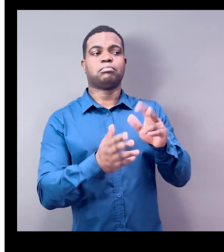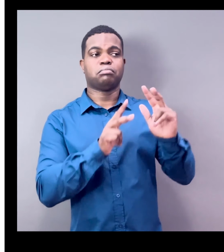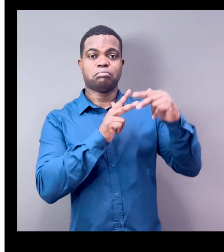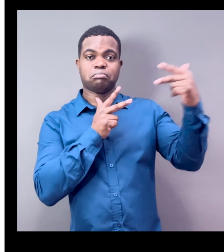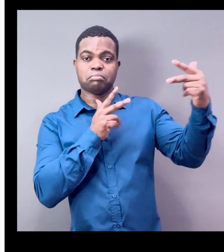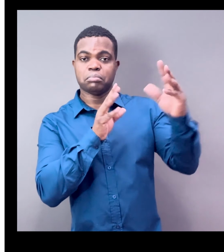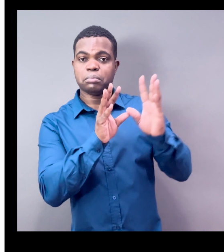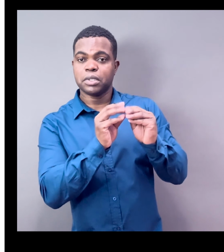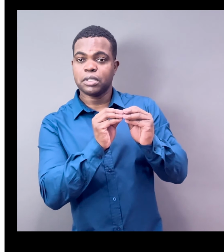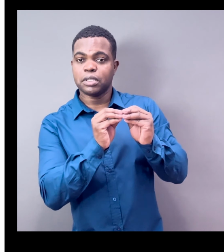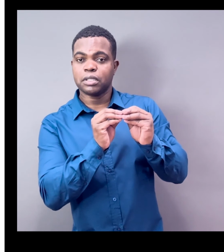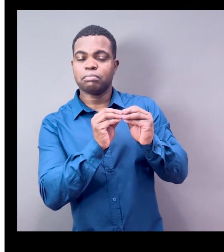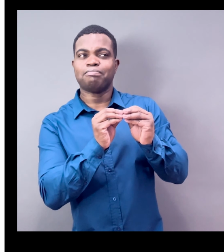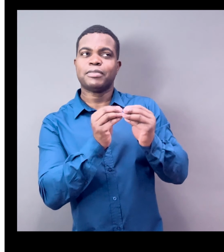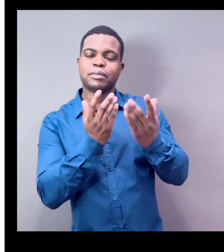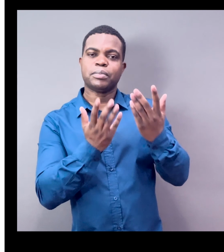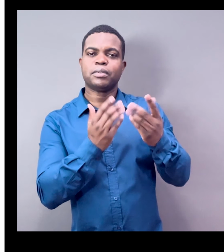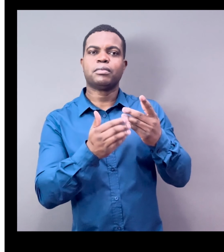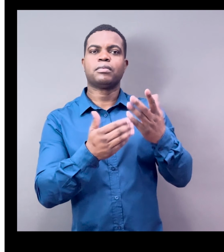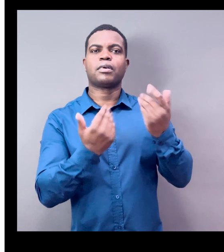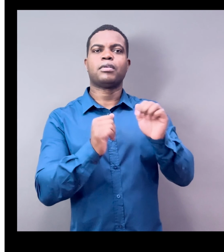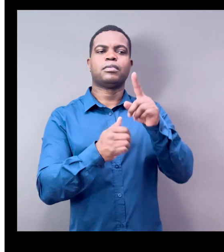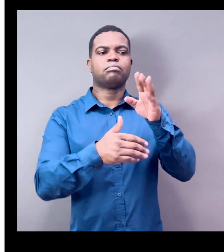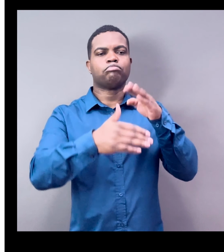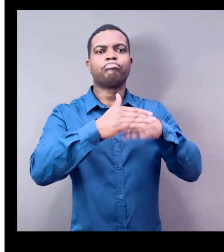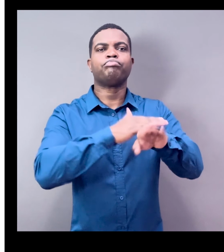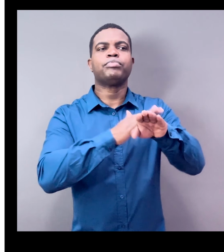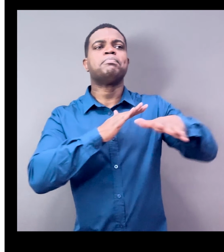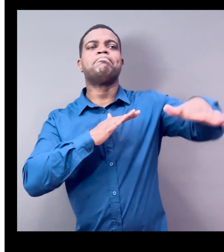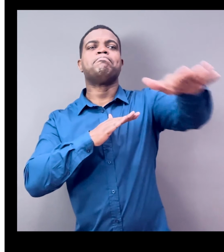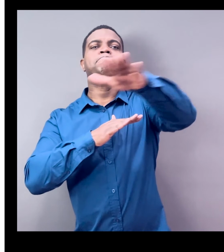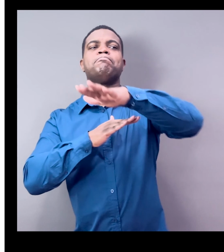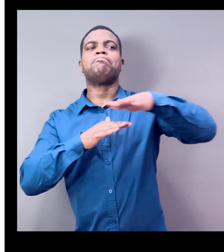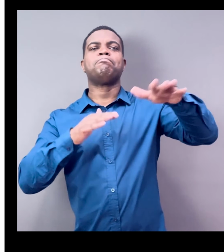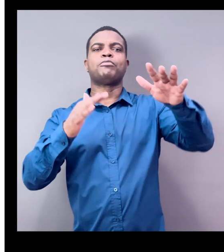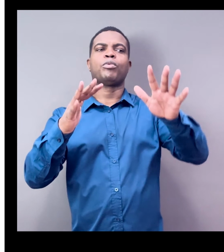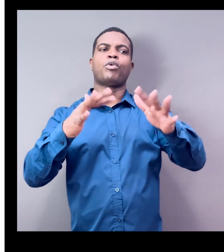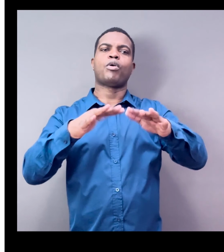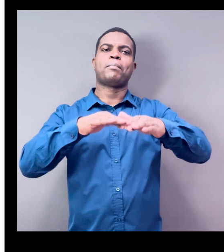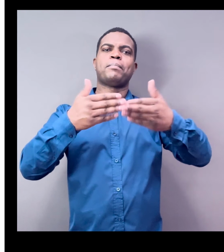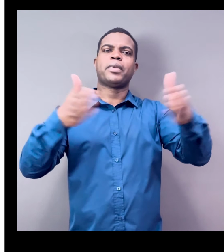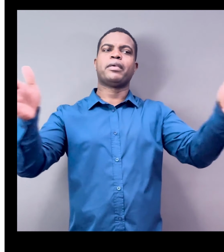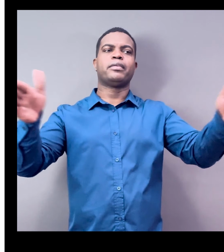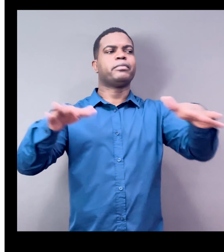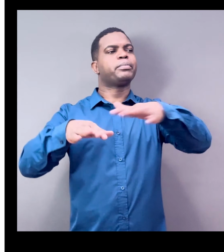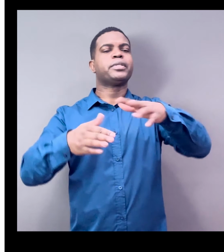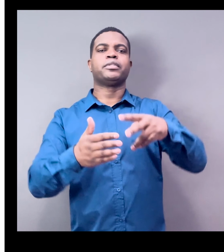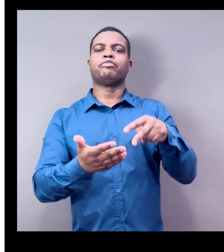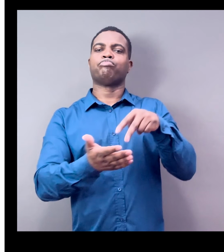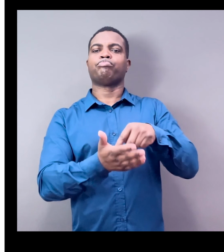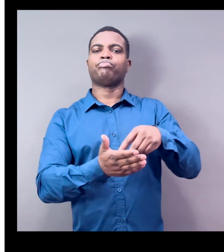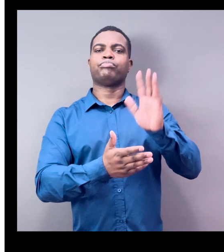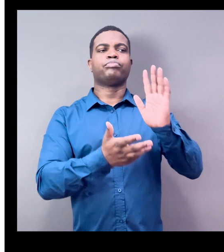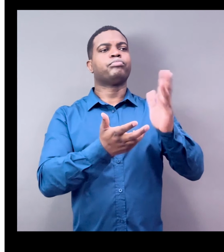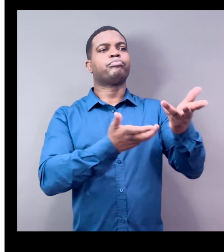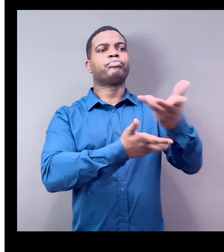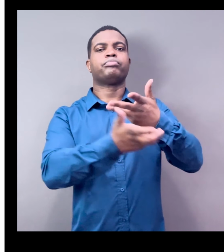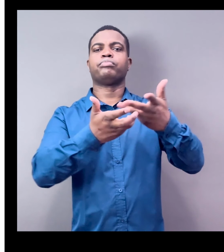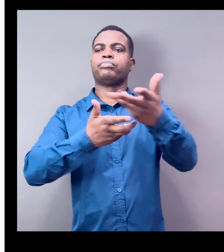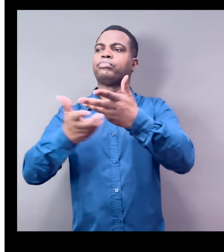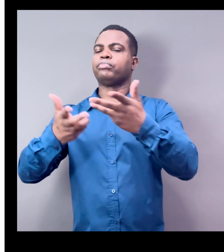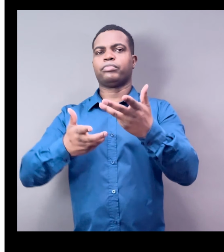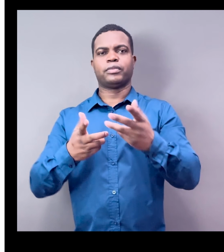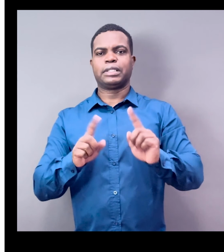virtual meeting. That means you may look at conducting a town hall meeting with them. So when